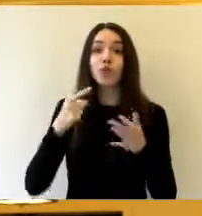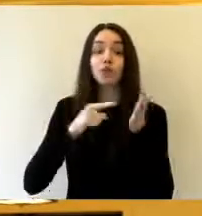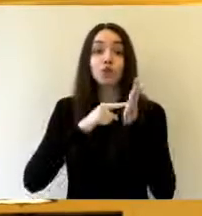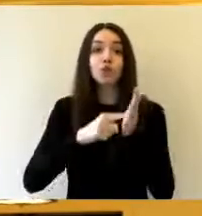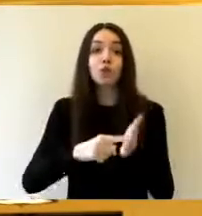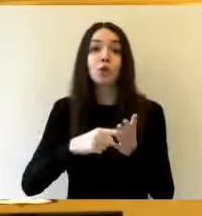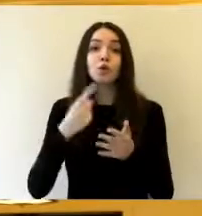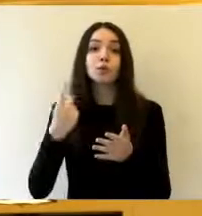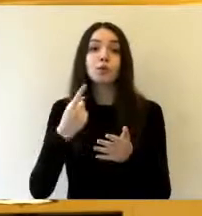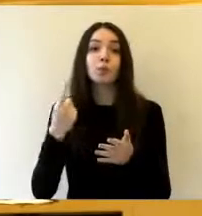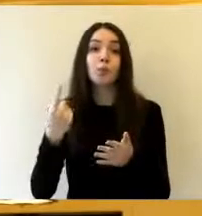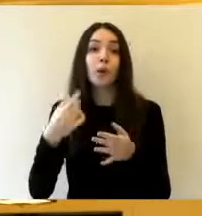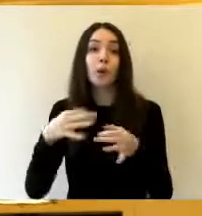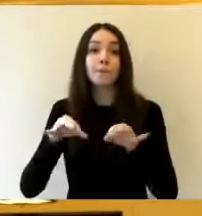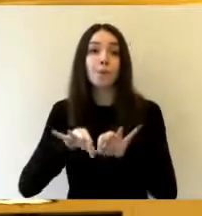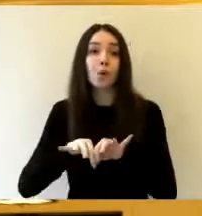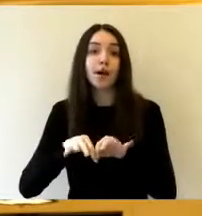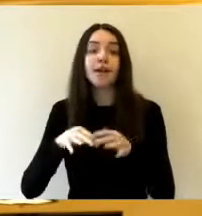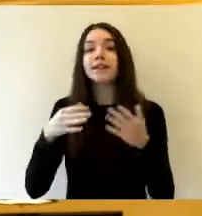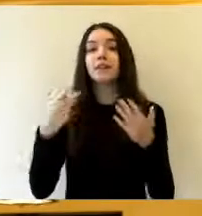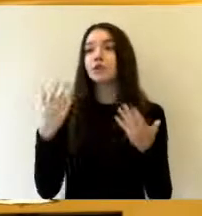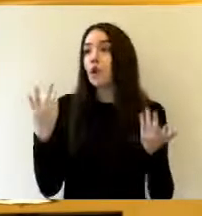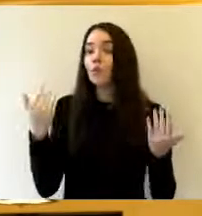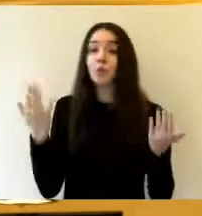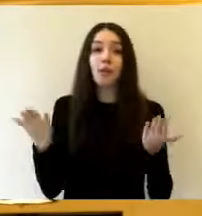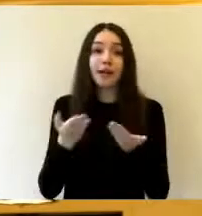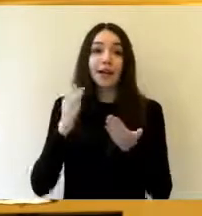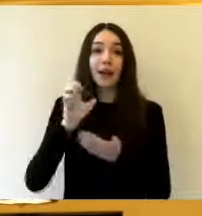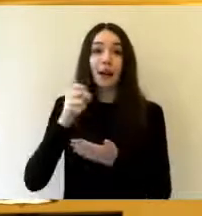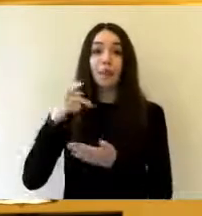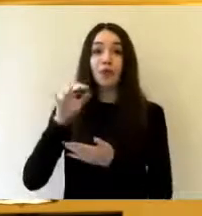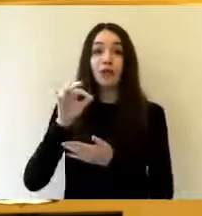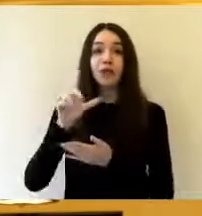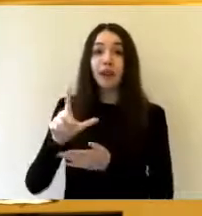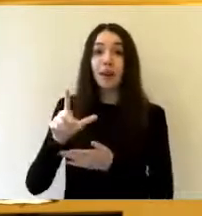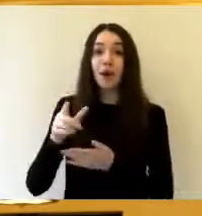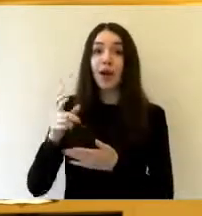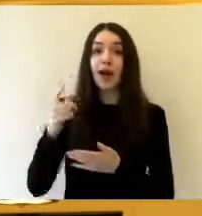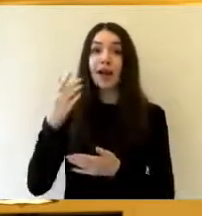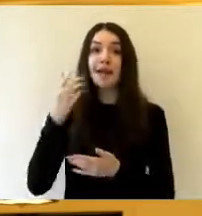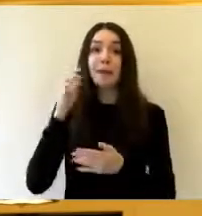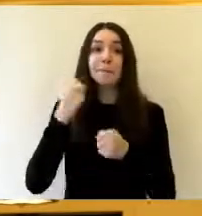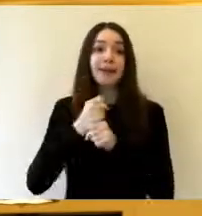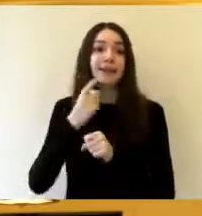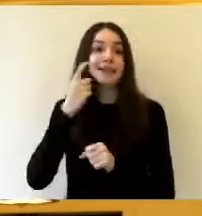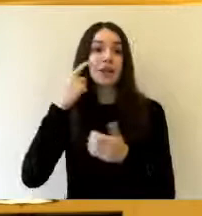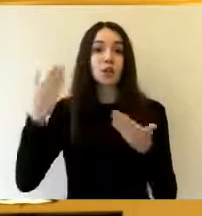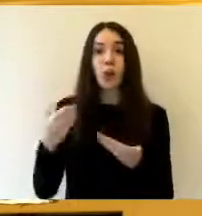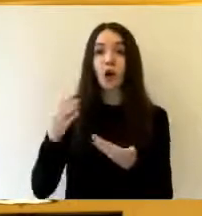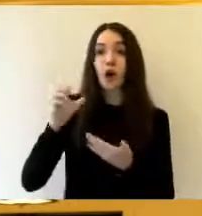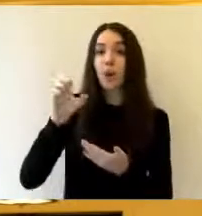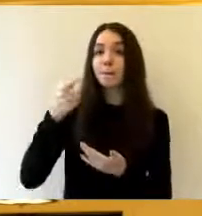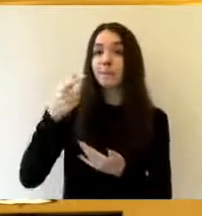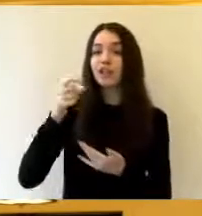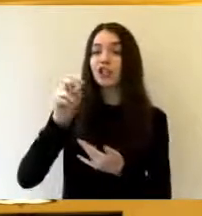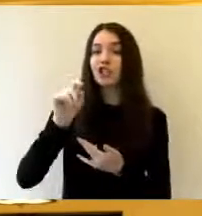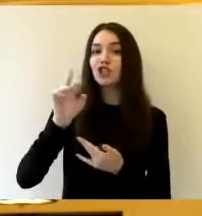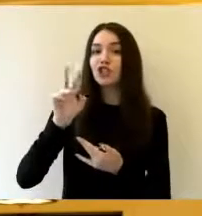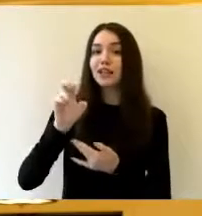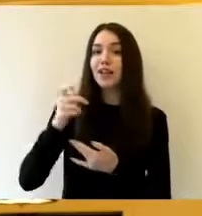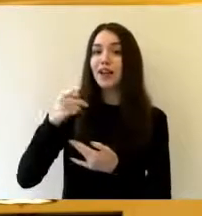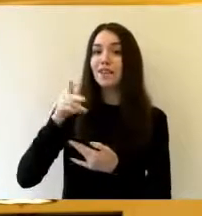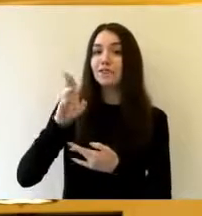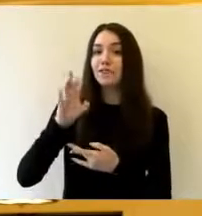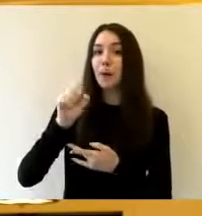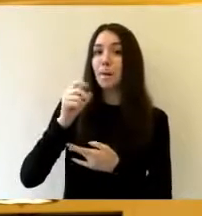So it felt very, very fitting to welcome Janice Purchase, Deputy Director here at the Pratt, to